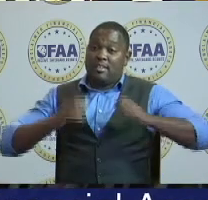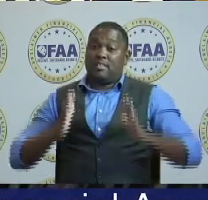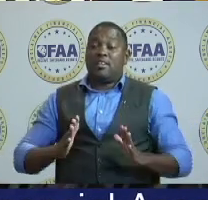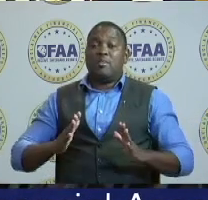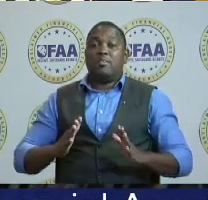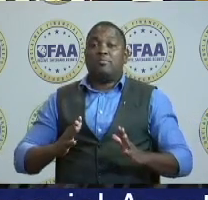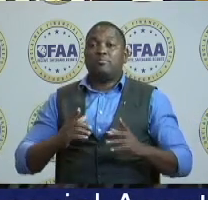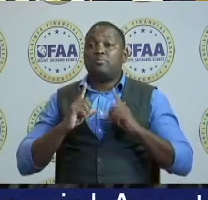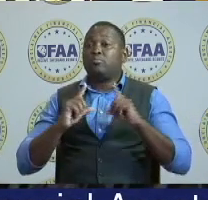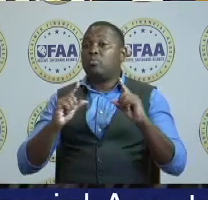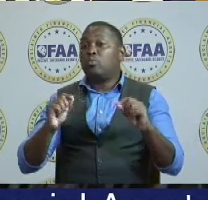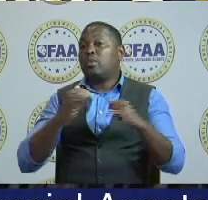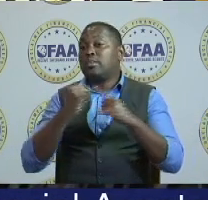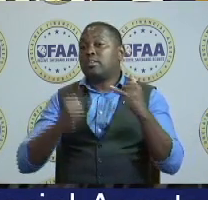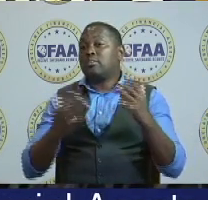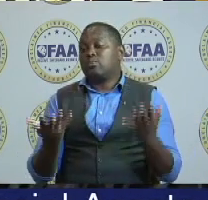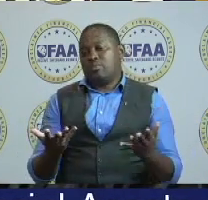remarks. Thank you, Eddie.